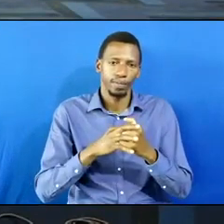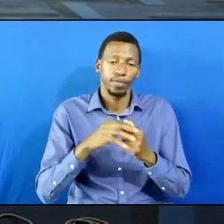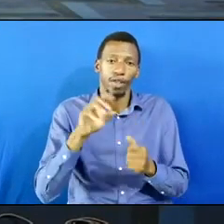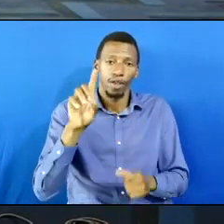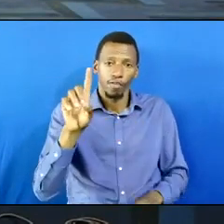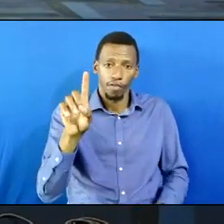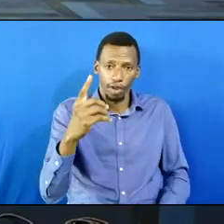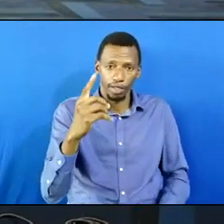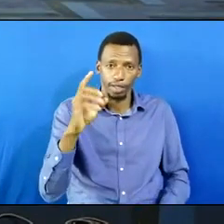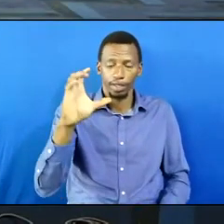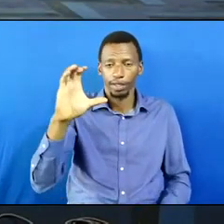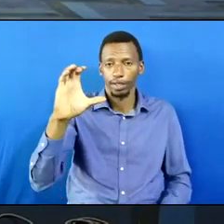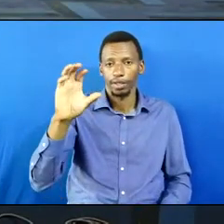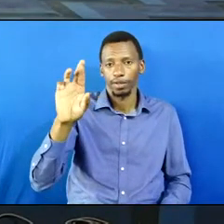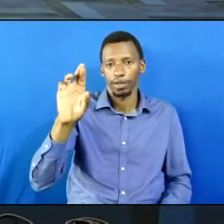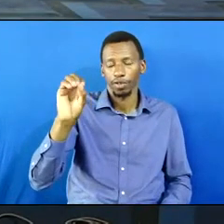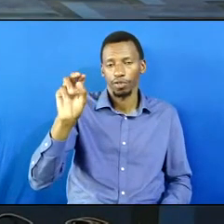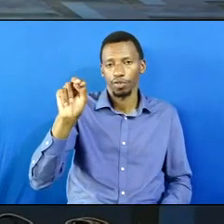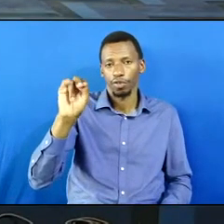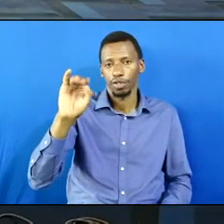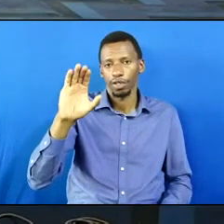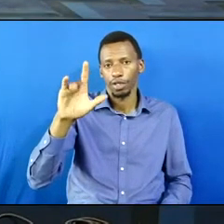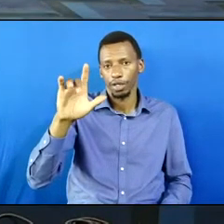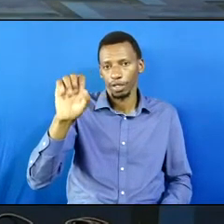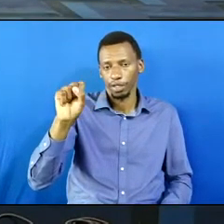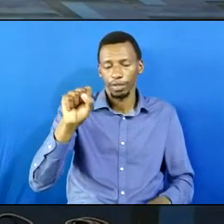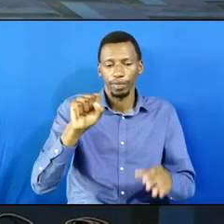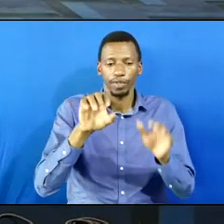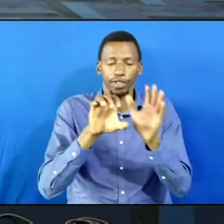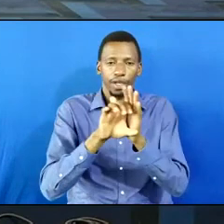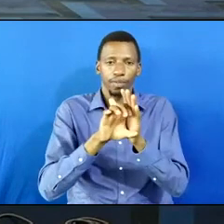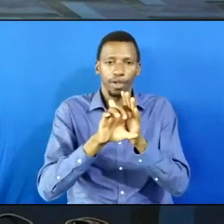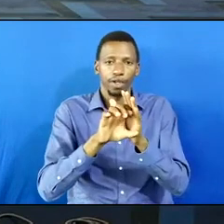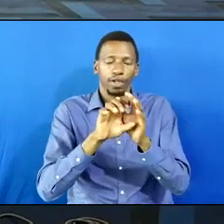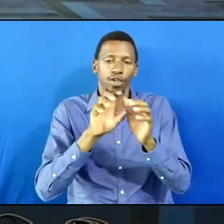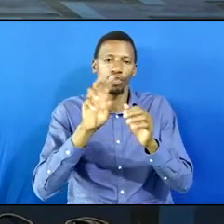1 Chronicles chapter 28, verse 9.